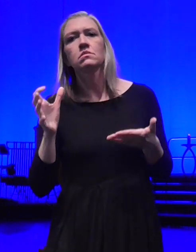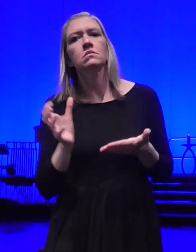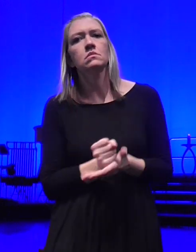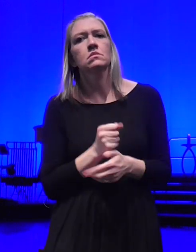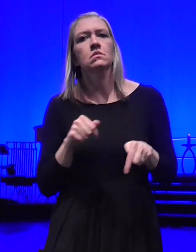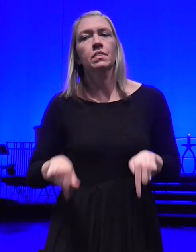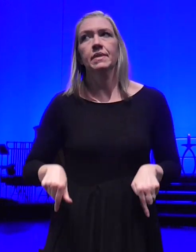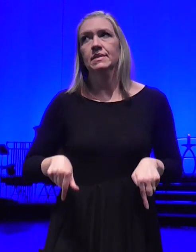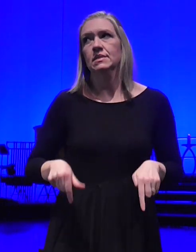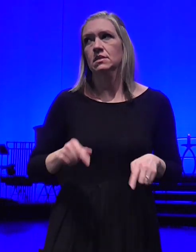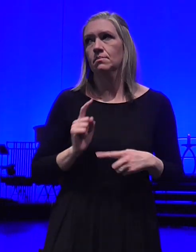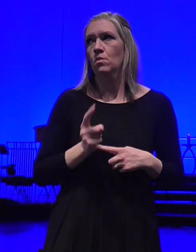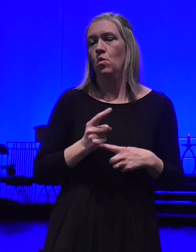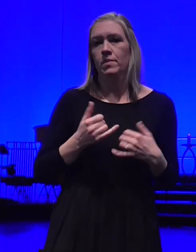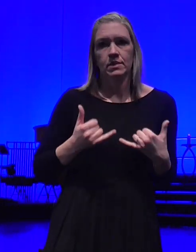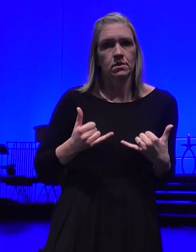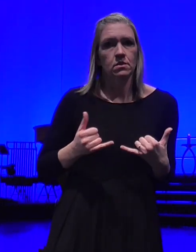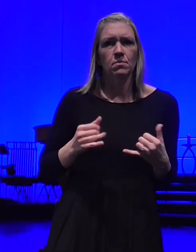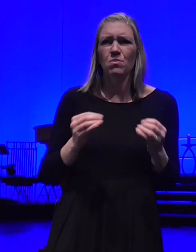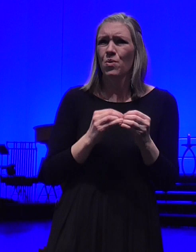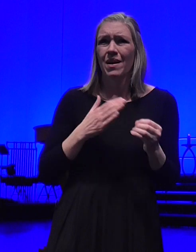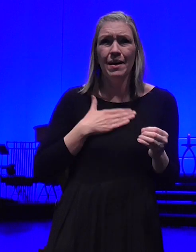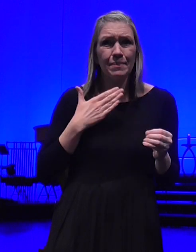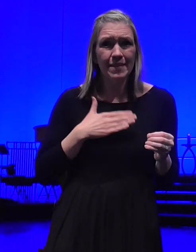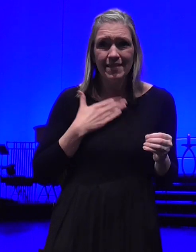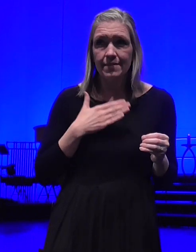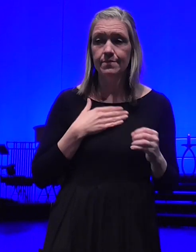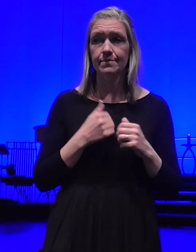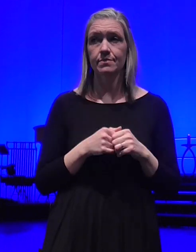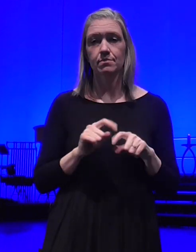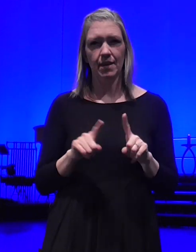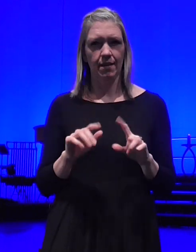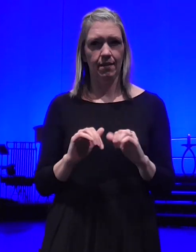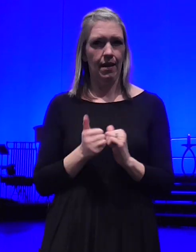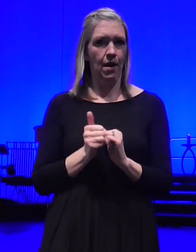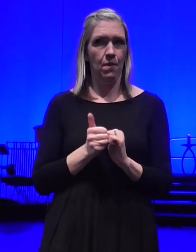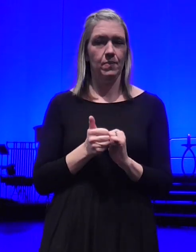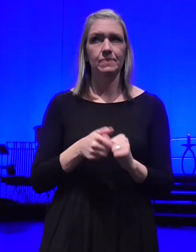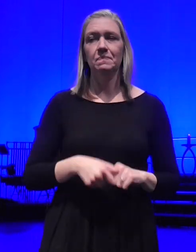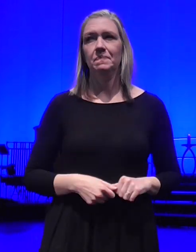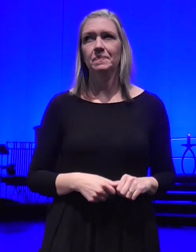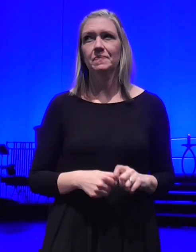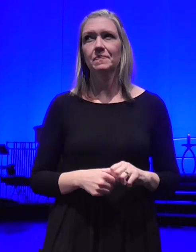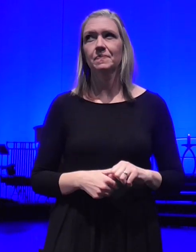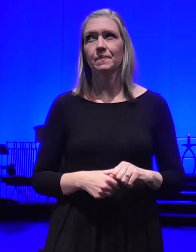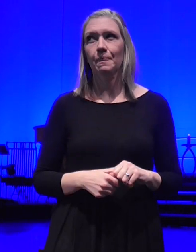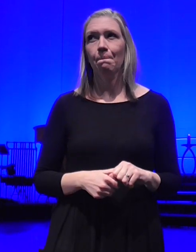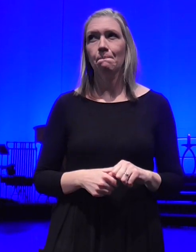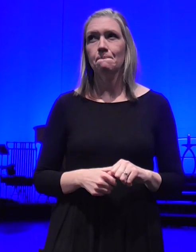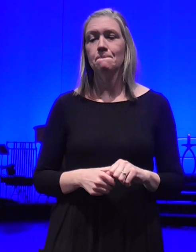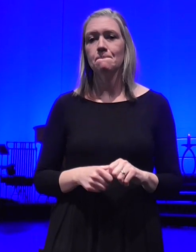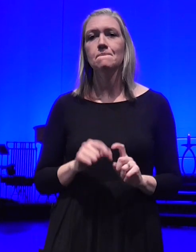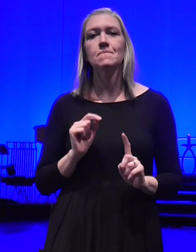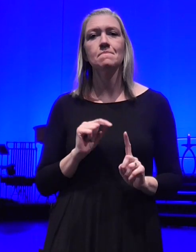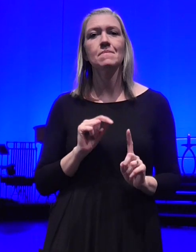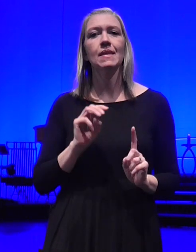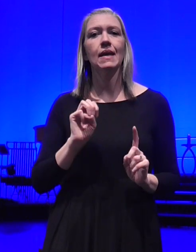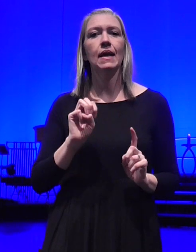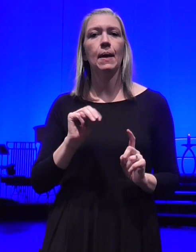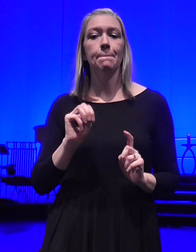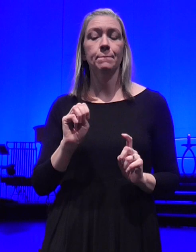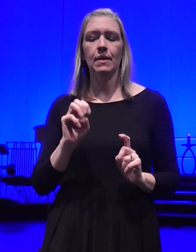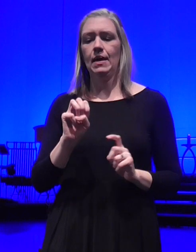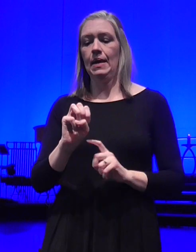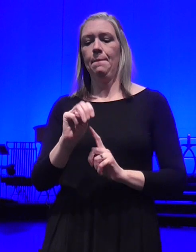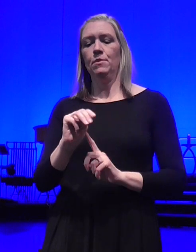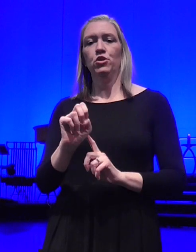this moment. You'll be so much happier. And how do we do that? He says,